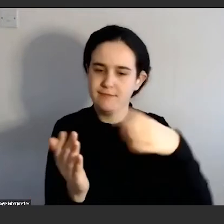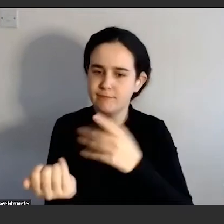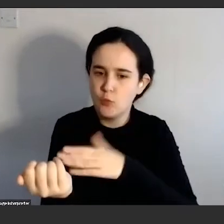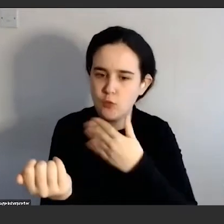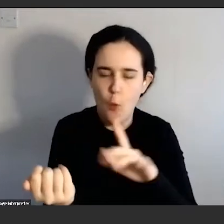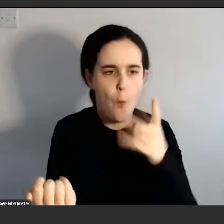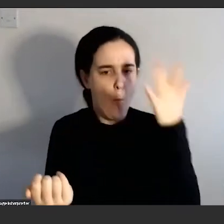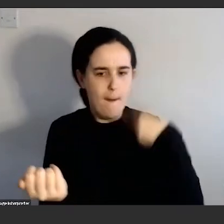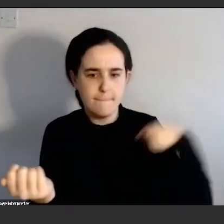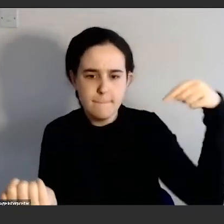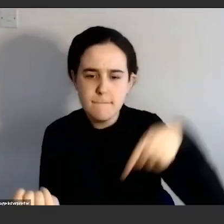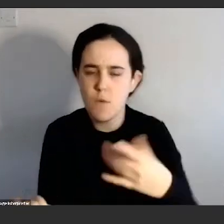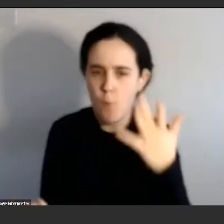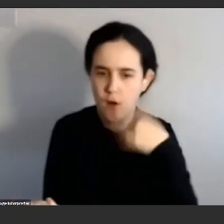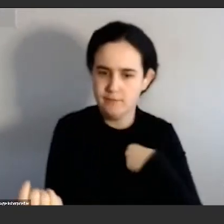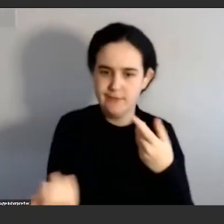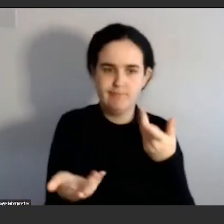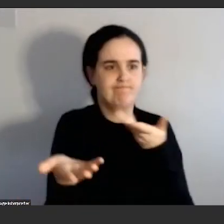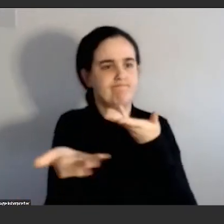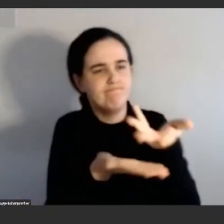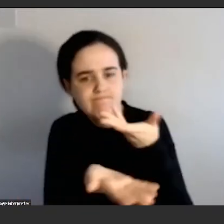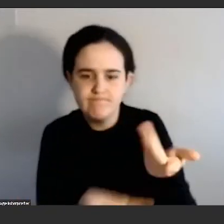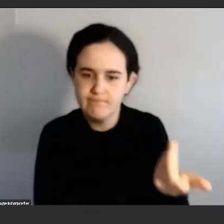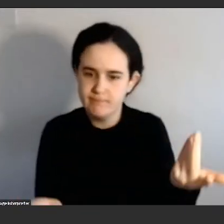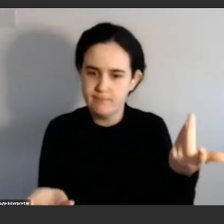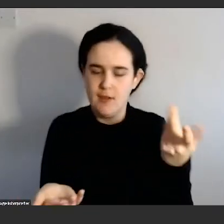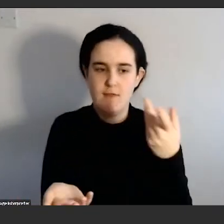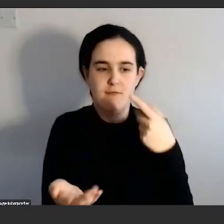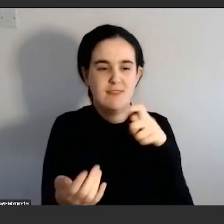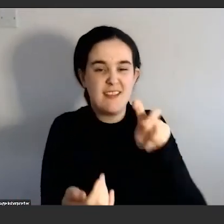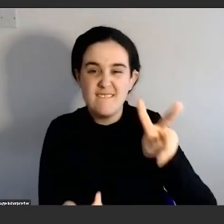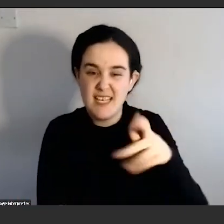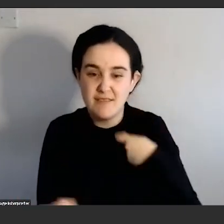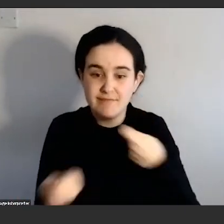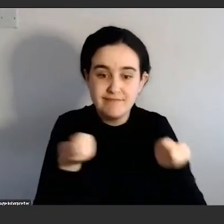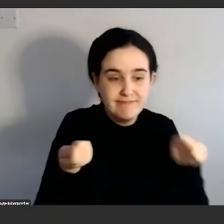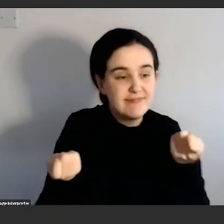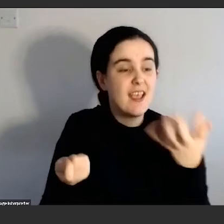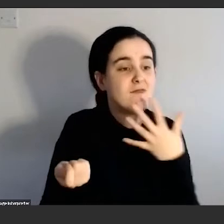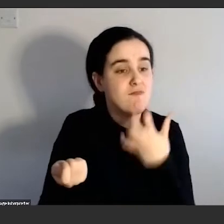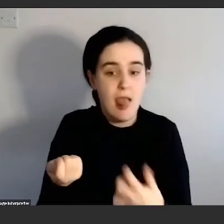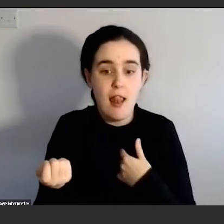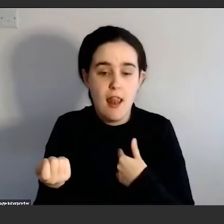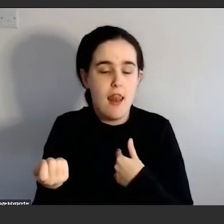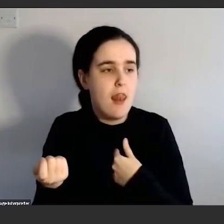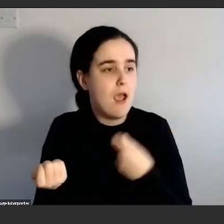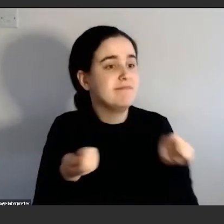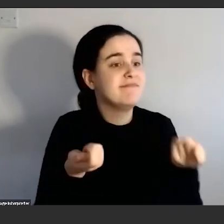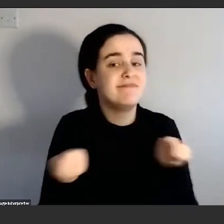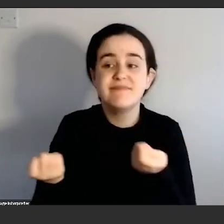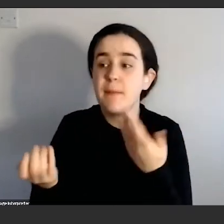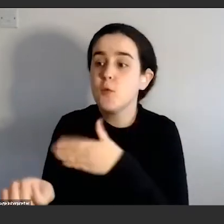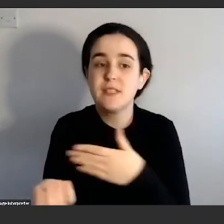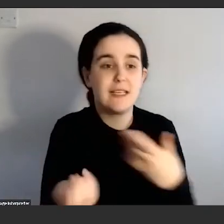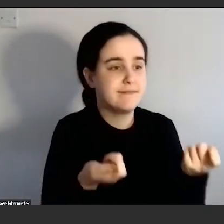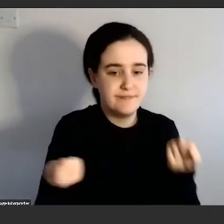flattered. But yeah, people, like you said, forget right away about any prejudgment or misconception and really focus on the artists